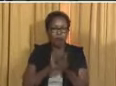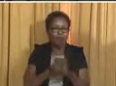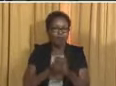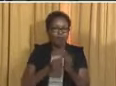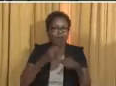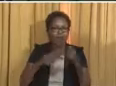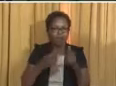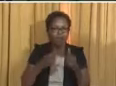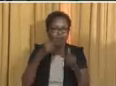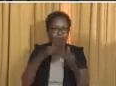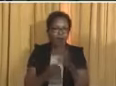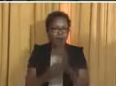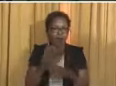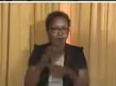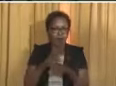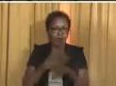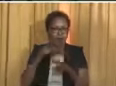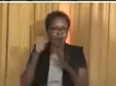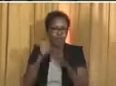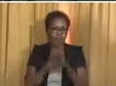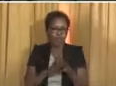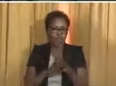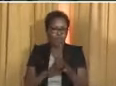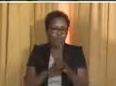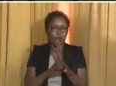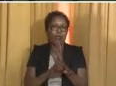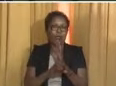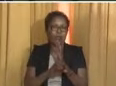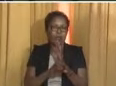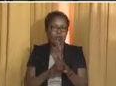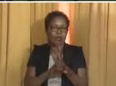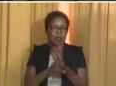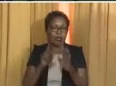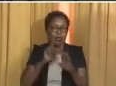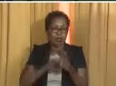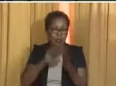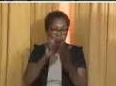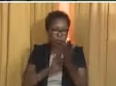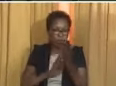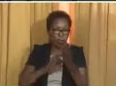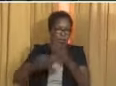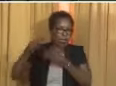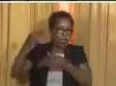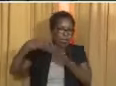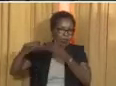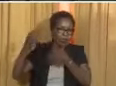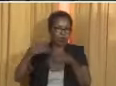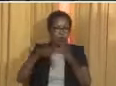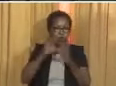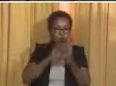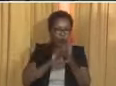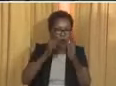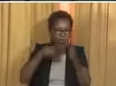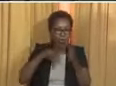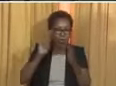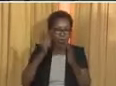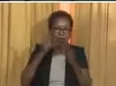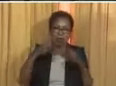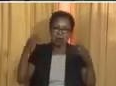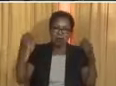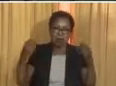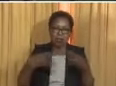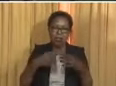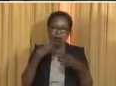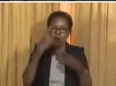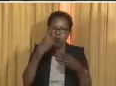is informed by our constitutional history. When one looks at the history of constitution making in this country, it is clear that one of the intentions of the drafters